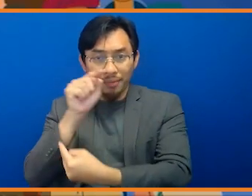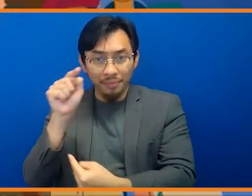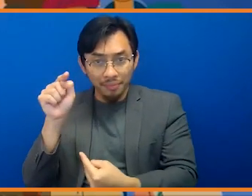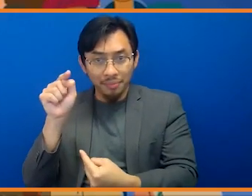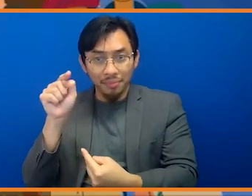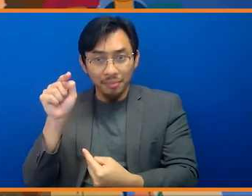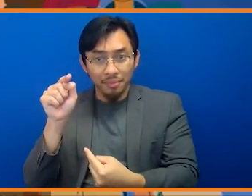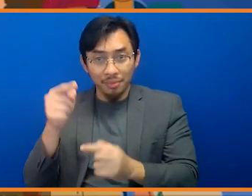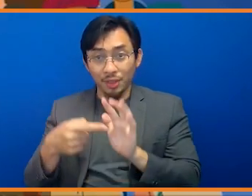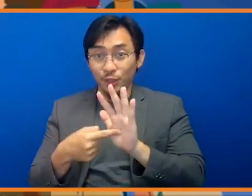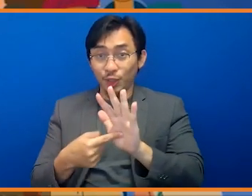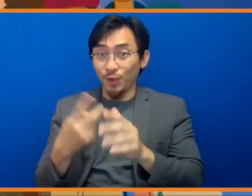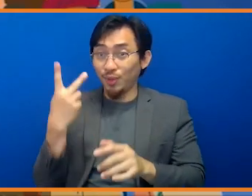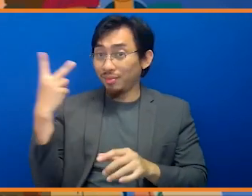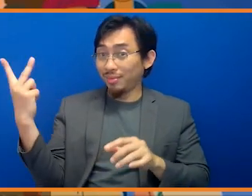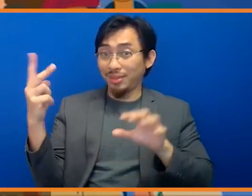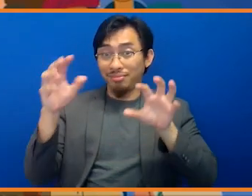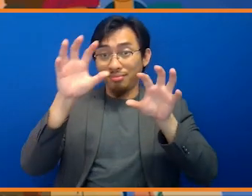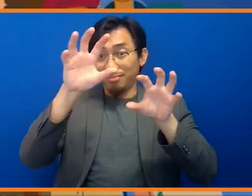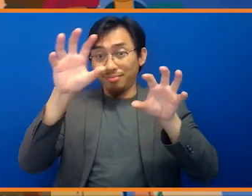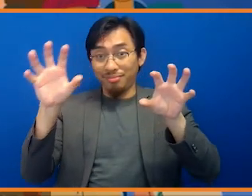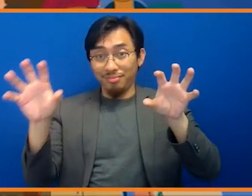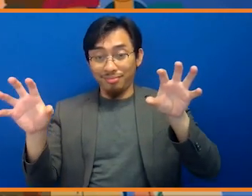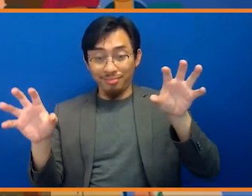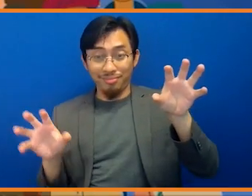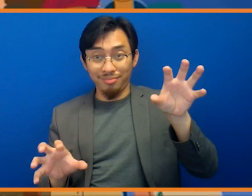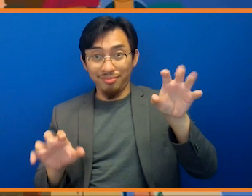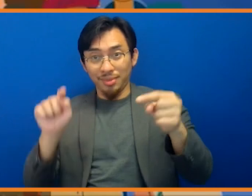as shown in this diagram.